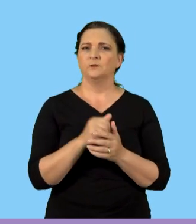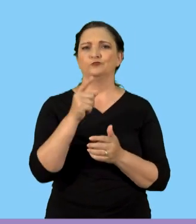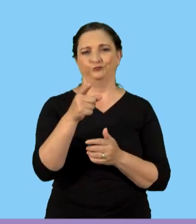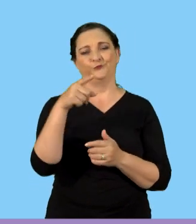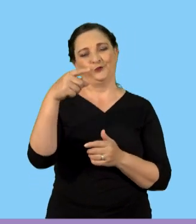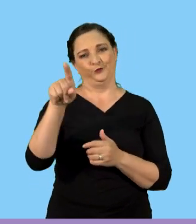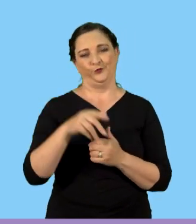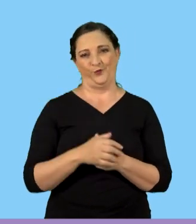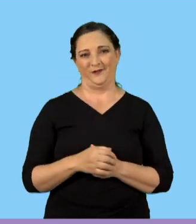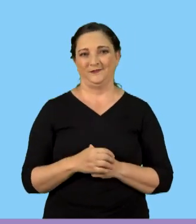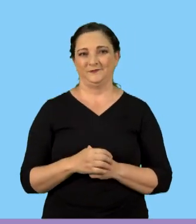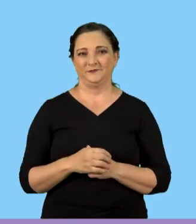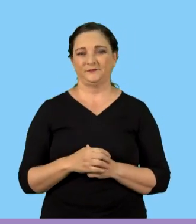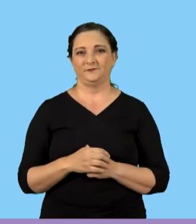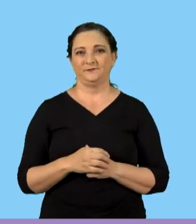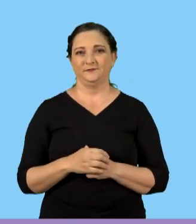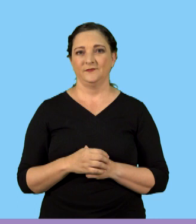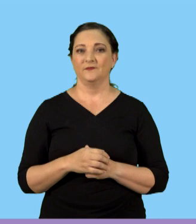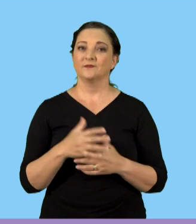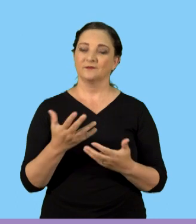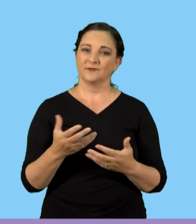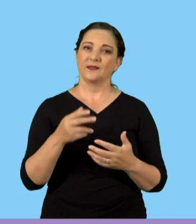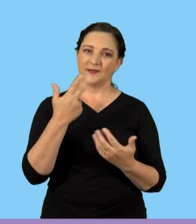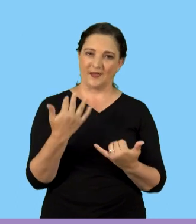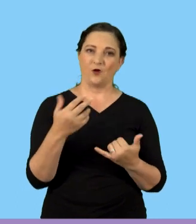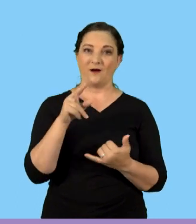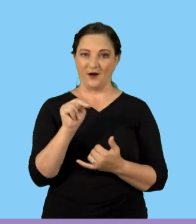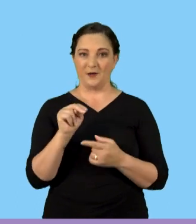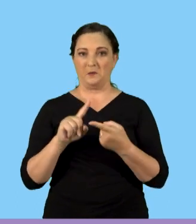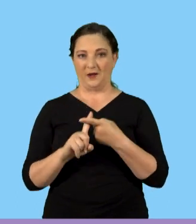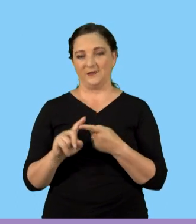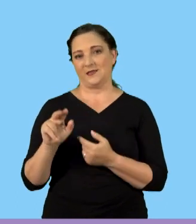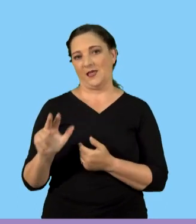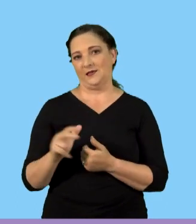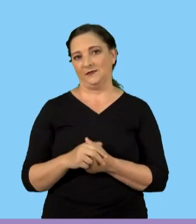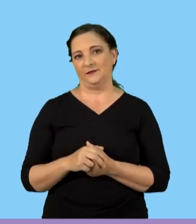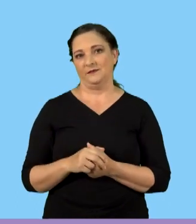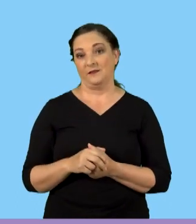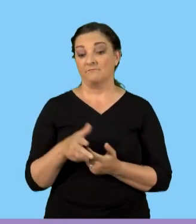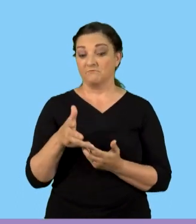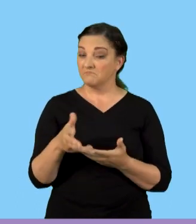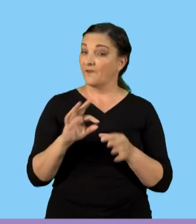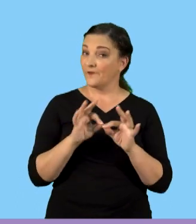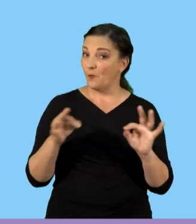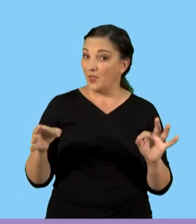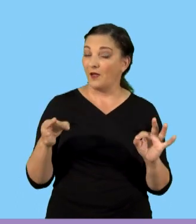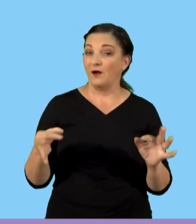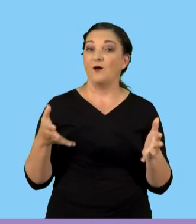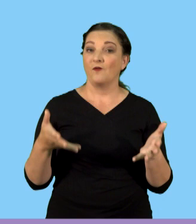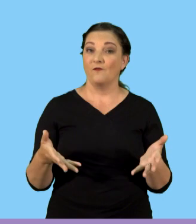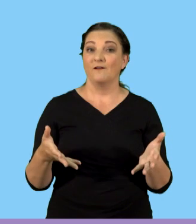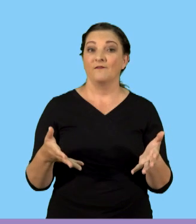you are absolutely correct. That means it will just be n plus 8, and that is our formula